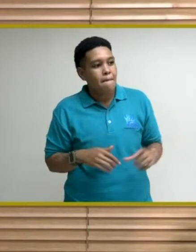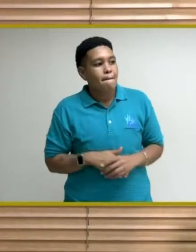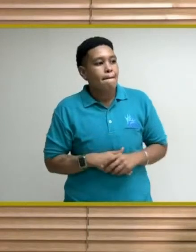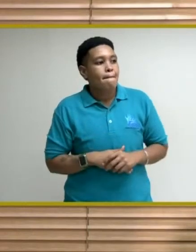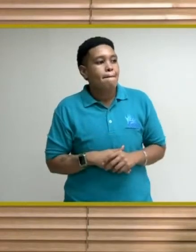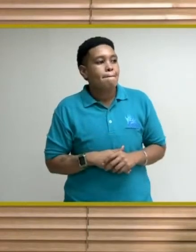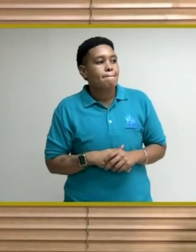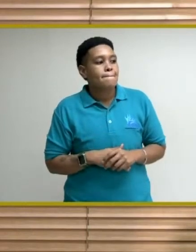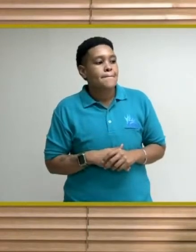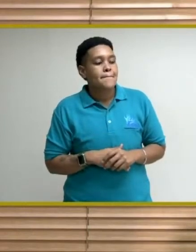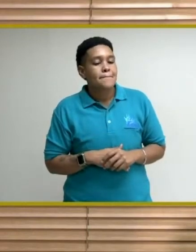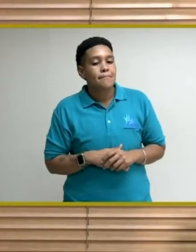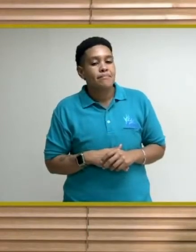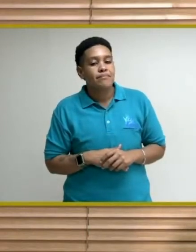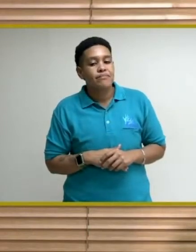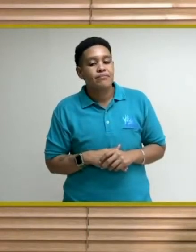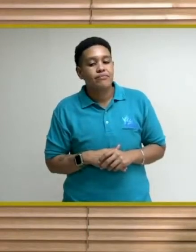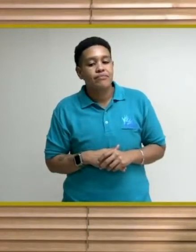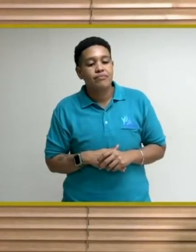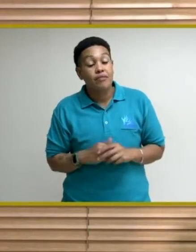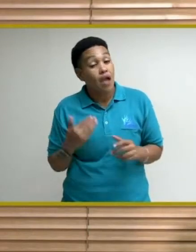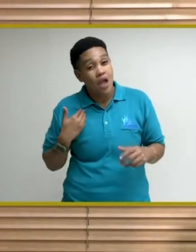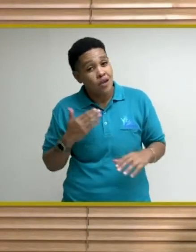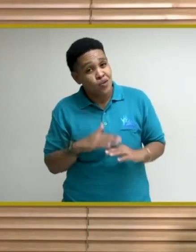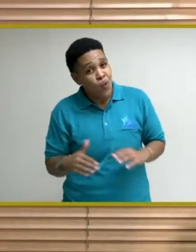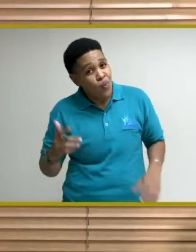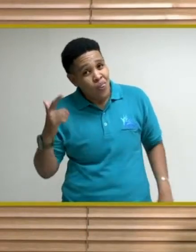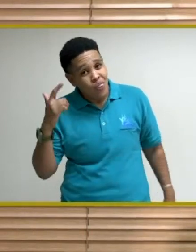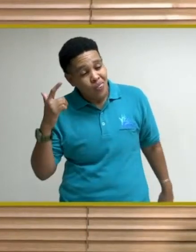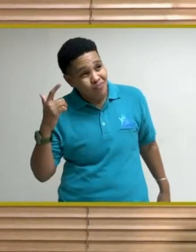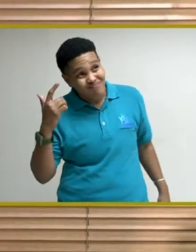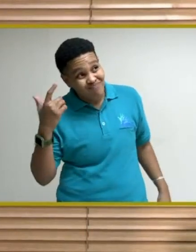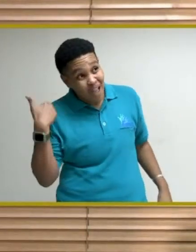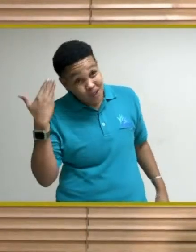I don't know that any